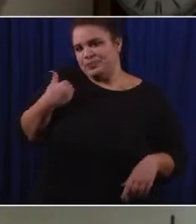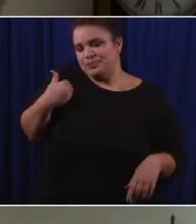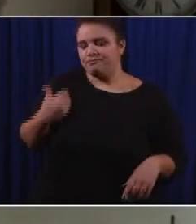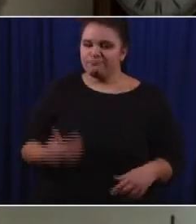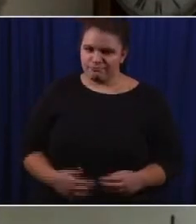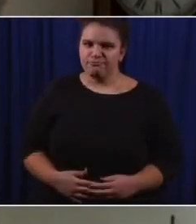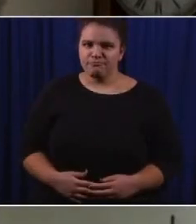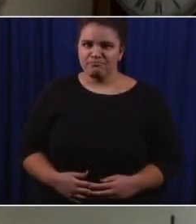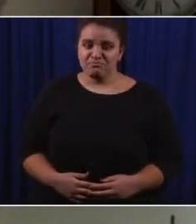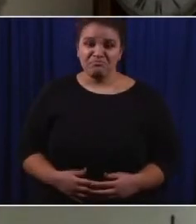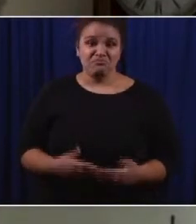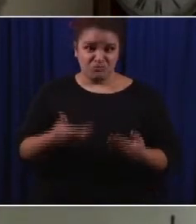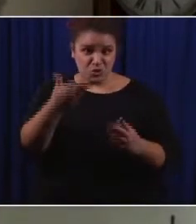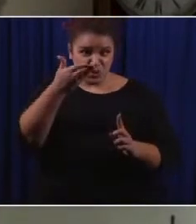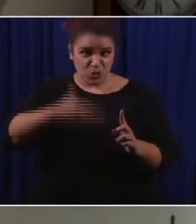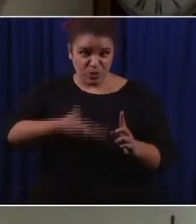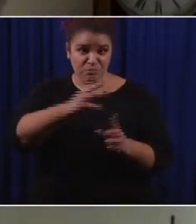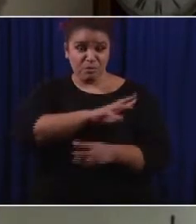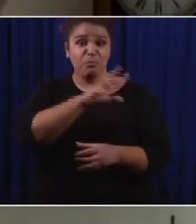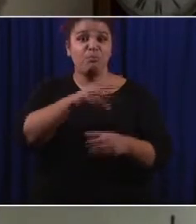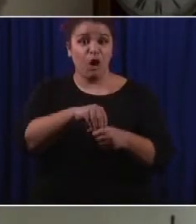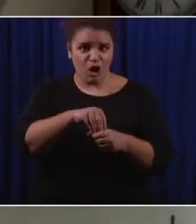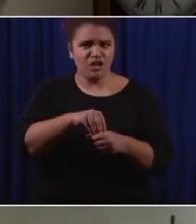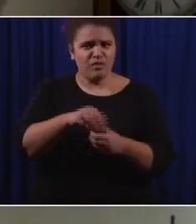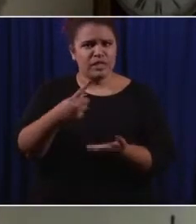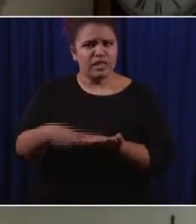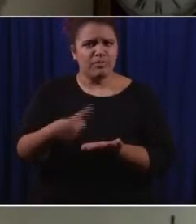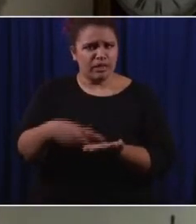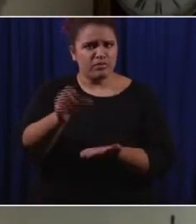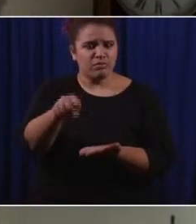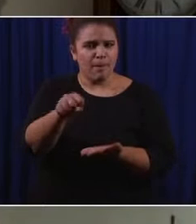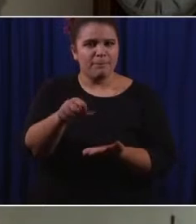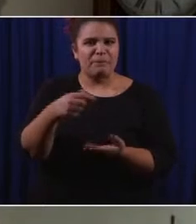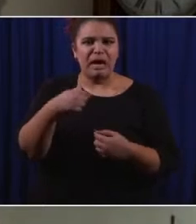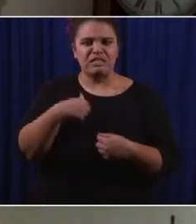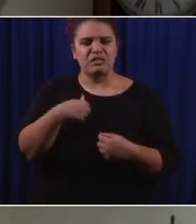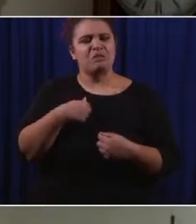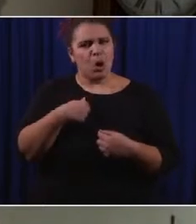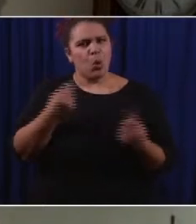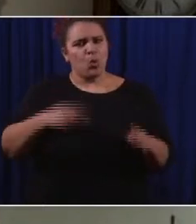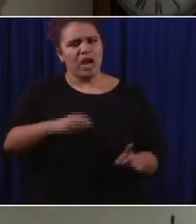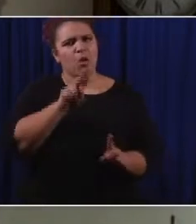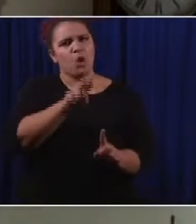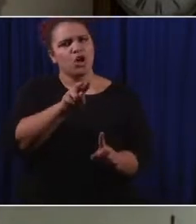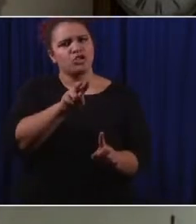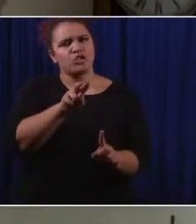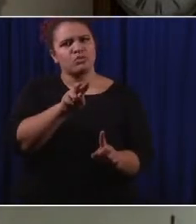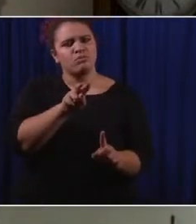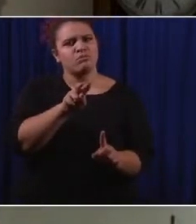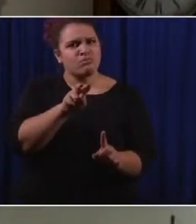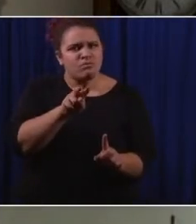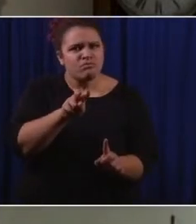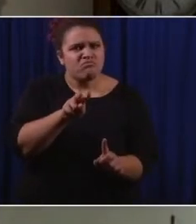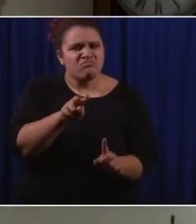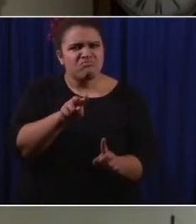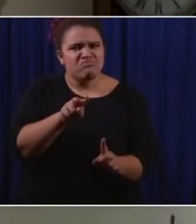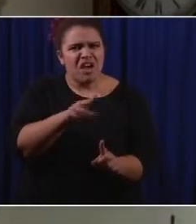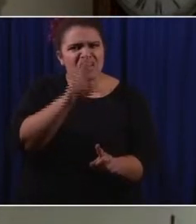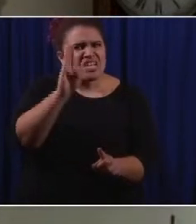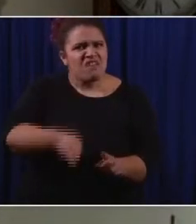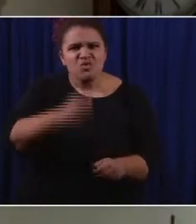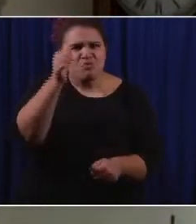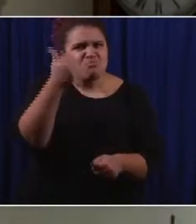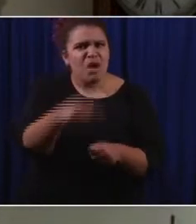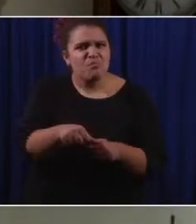debates. I don't remember you yelling over the top of your opponent or them yelling over the top of what you're trying to say. Would you support the Commission